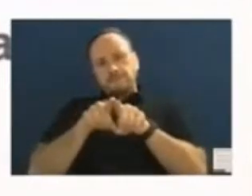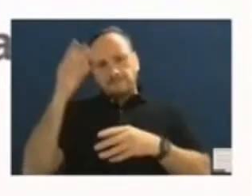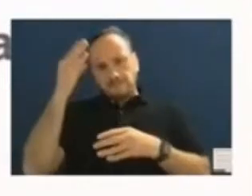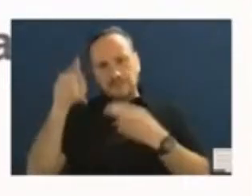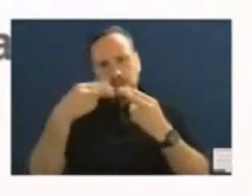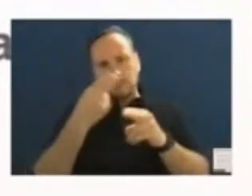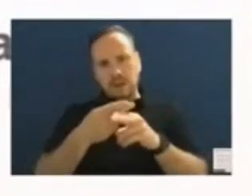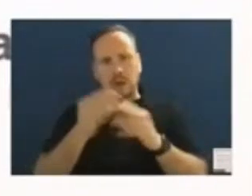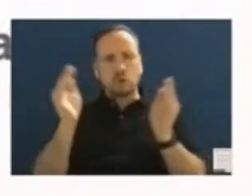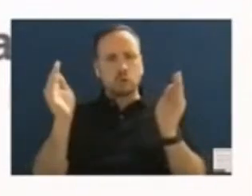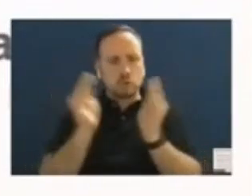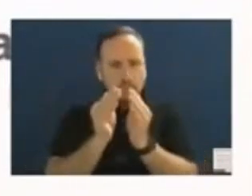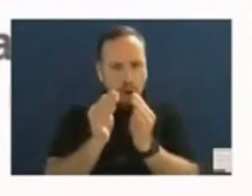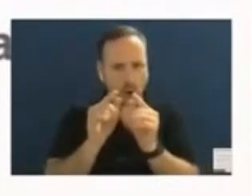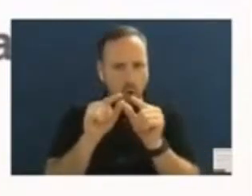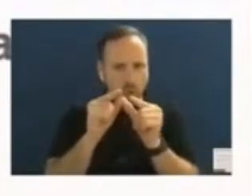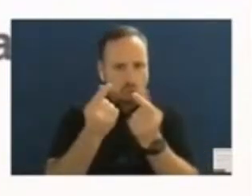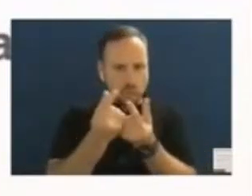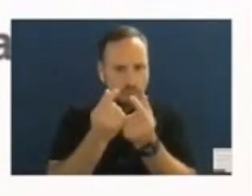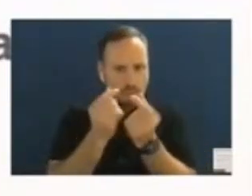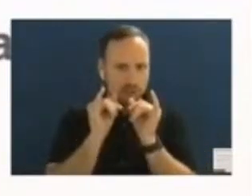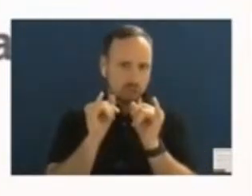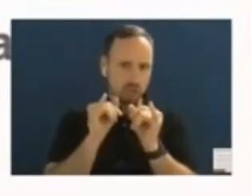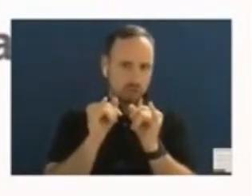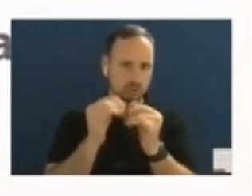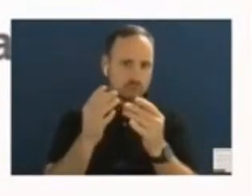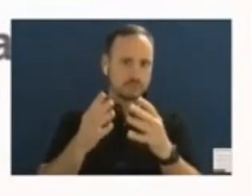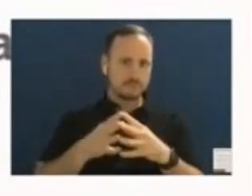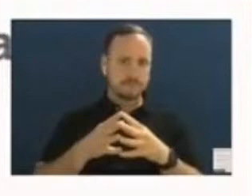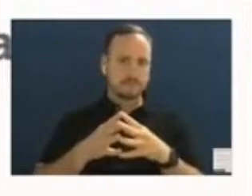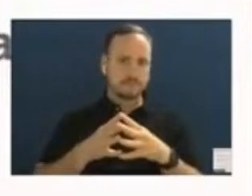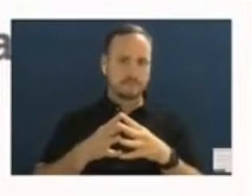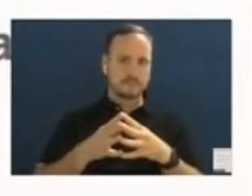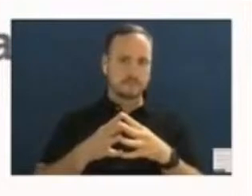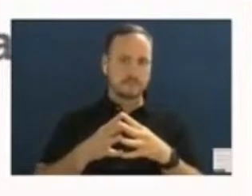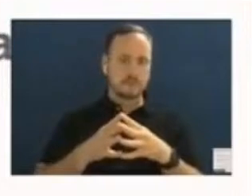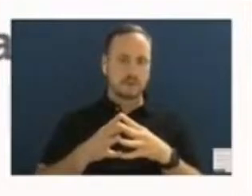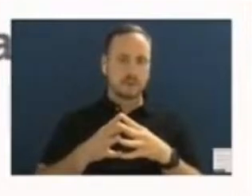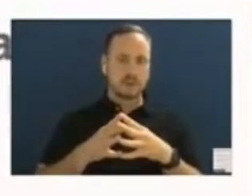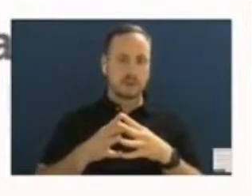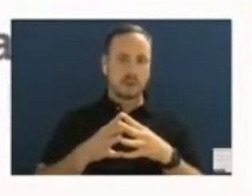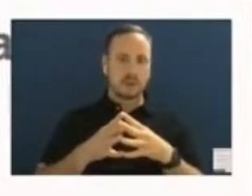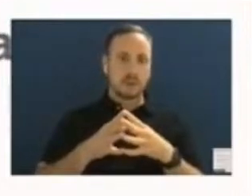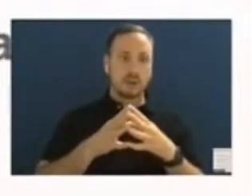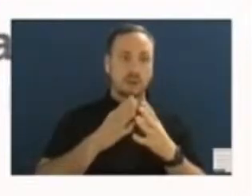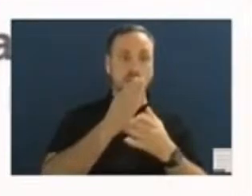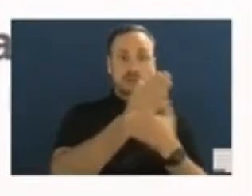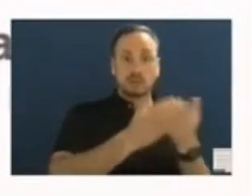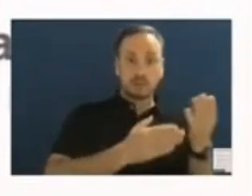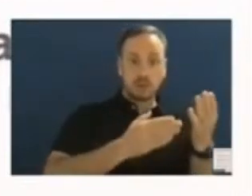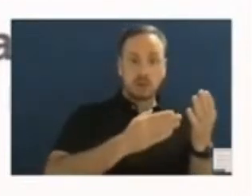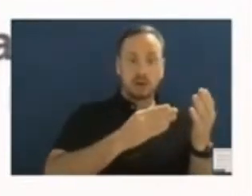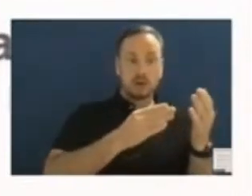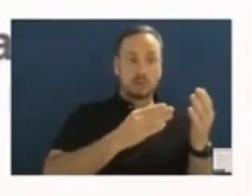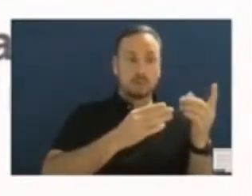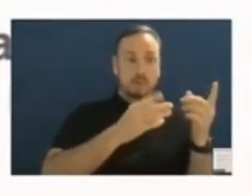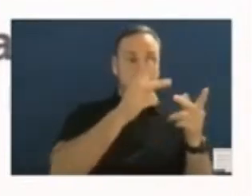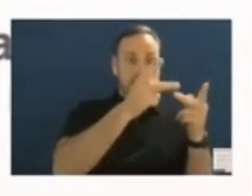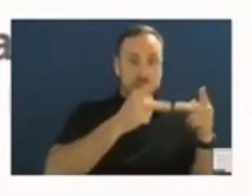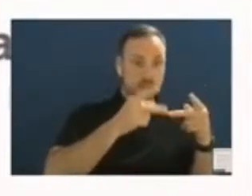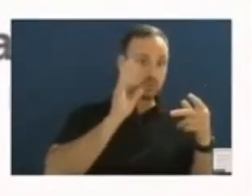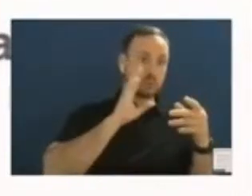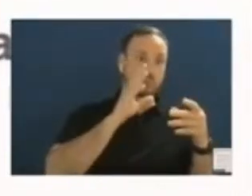some instances we're going to have teachers or students, receiving additional teachers in this plan. You may have students who have been accustomed